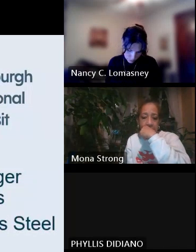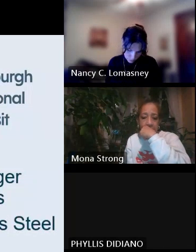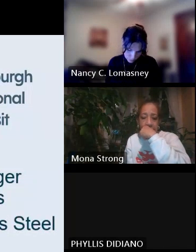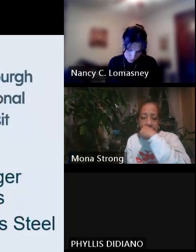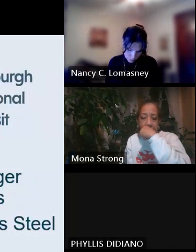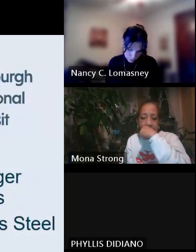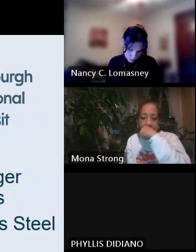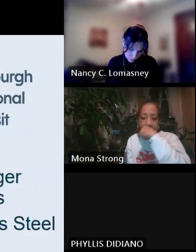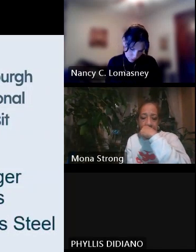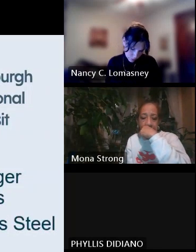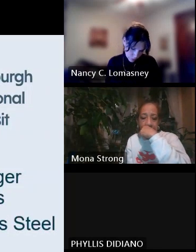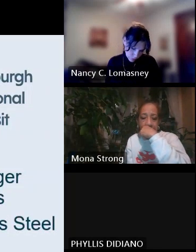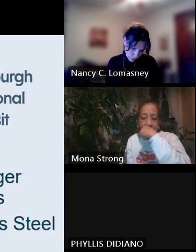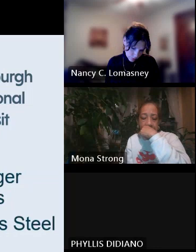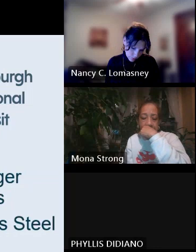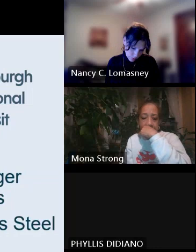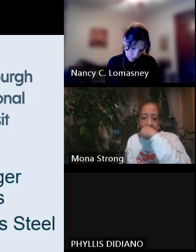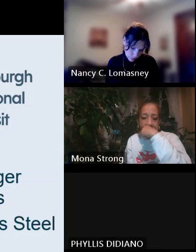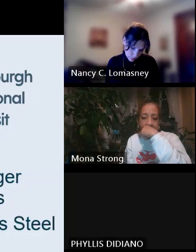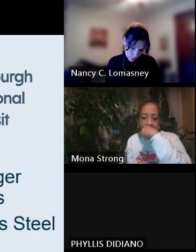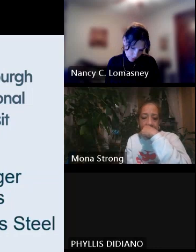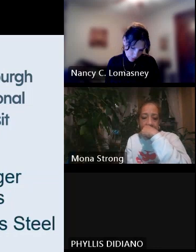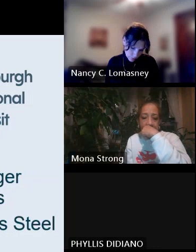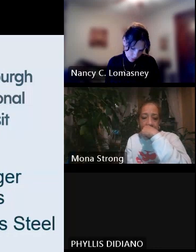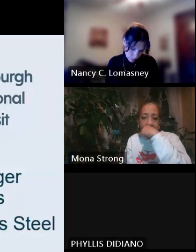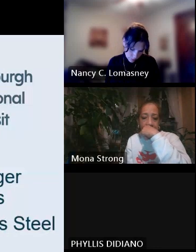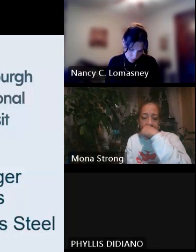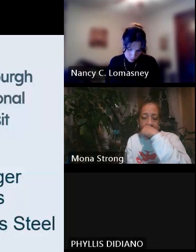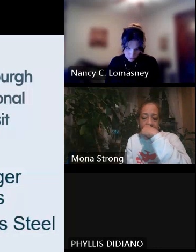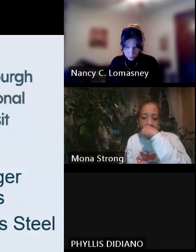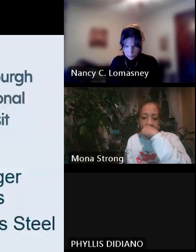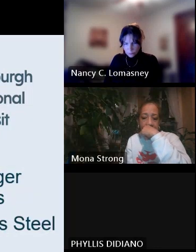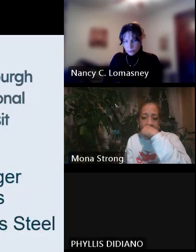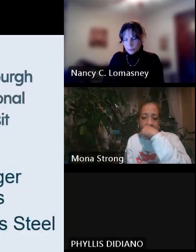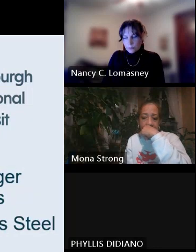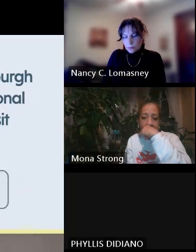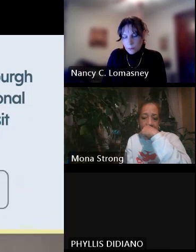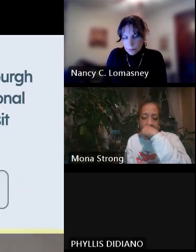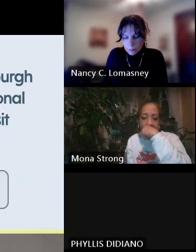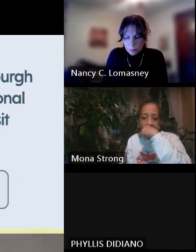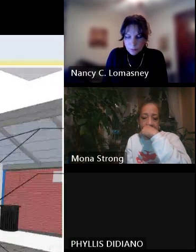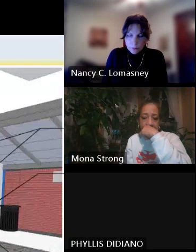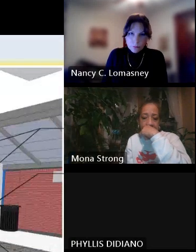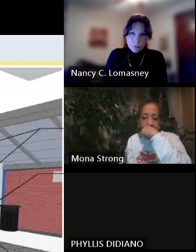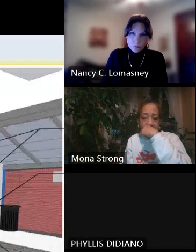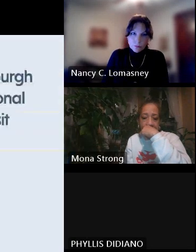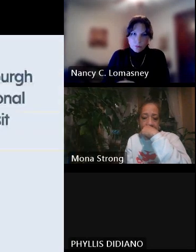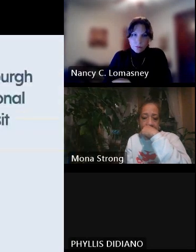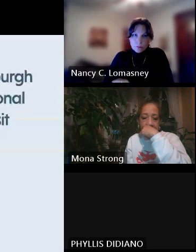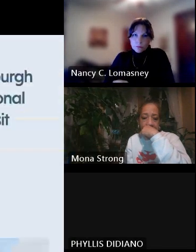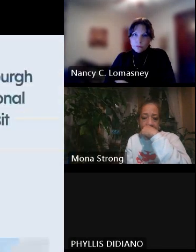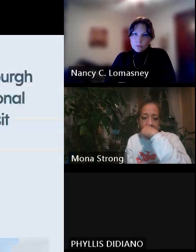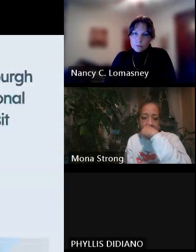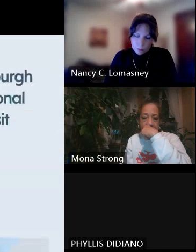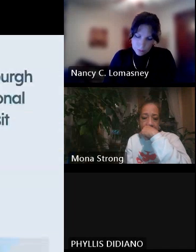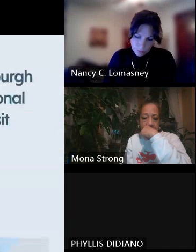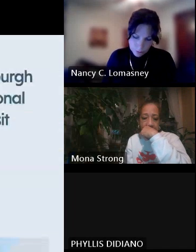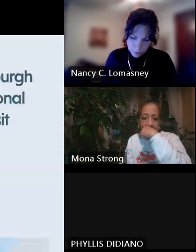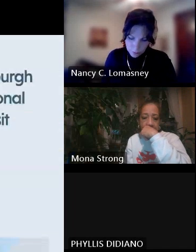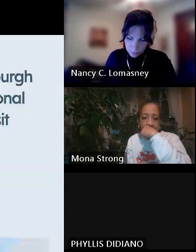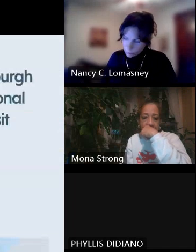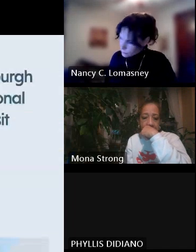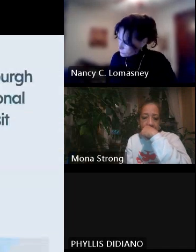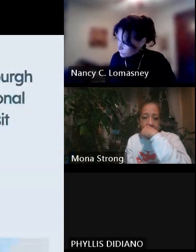options with all these kind of rerouting throughout the year. So, and I'm getting kind of confused with the timelines for the new